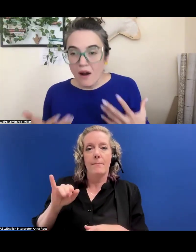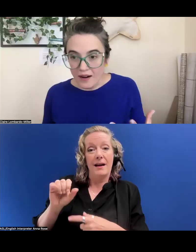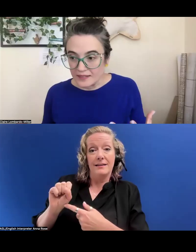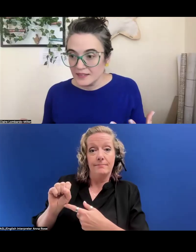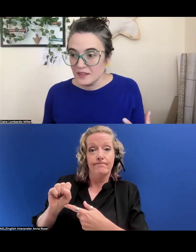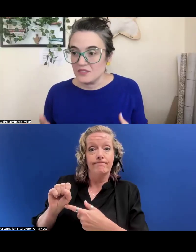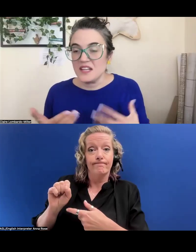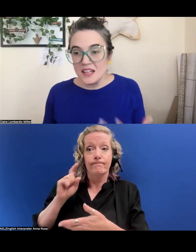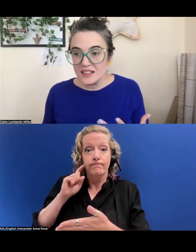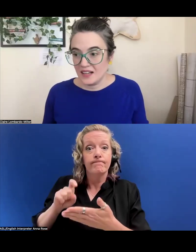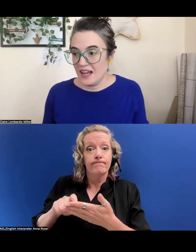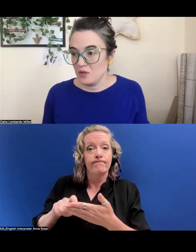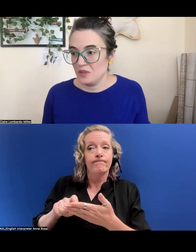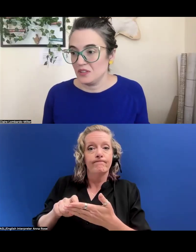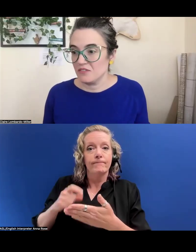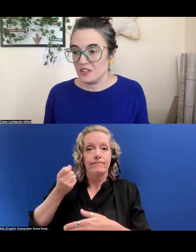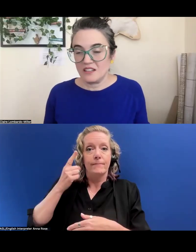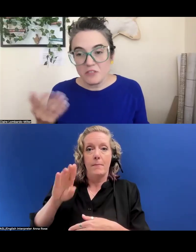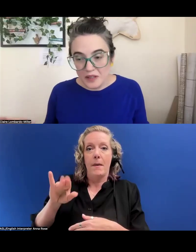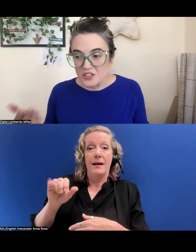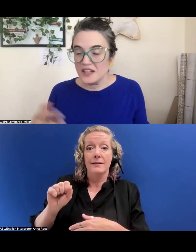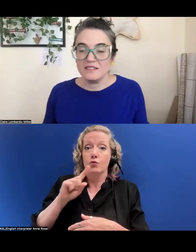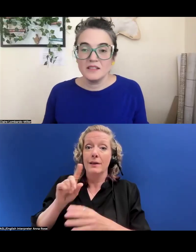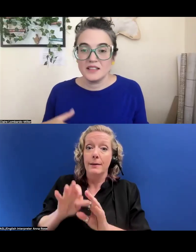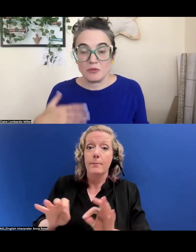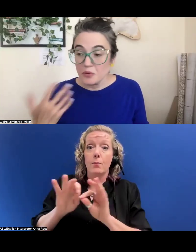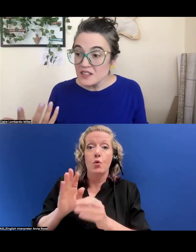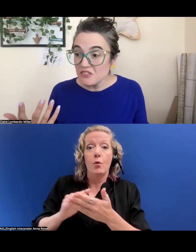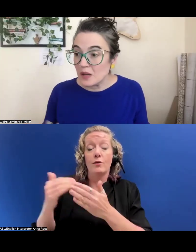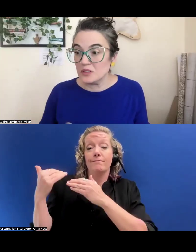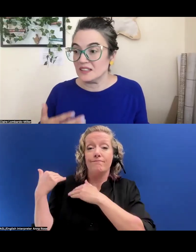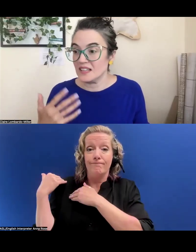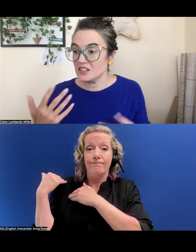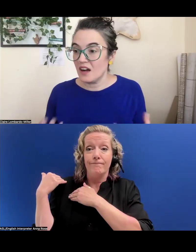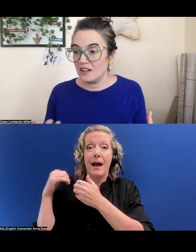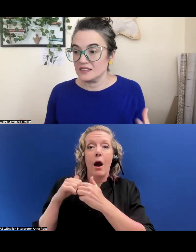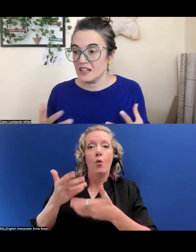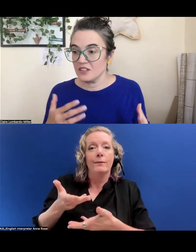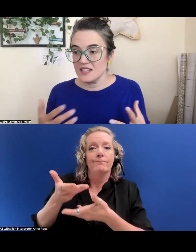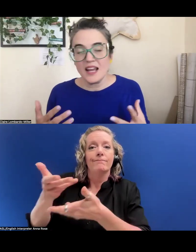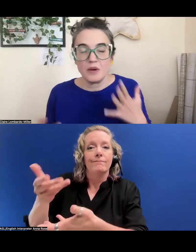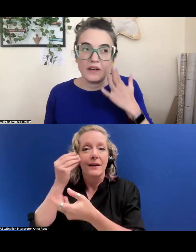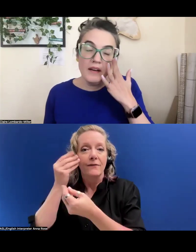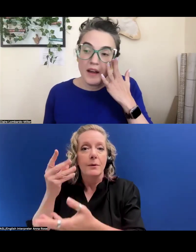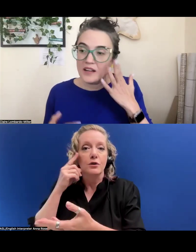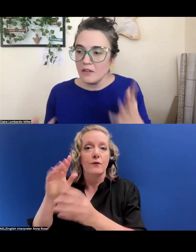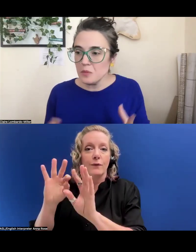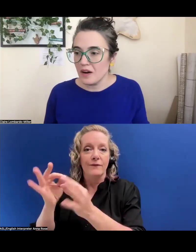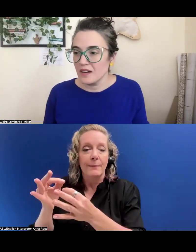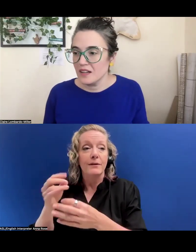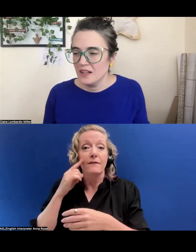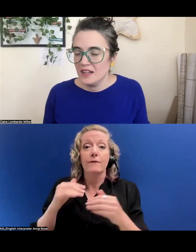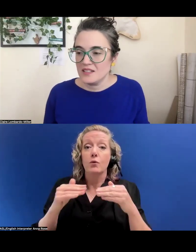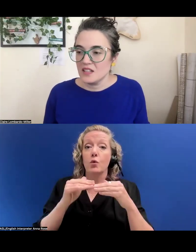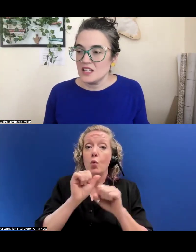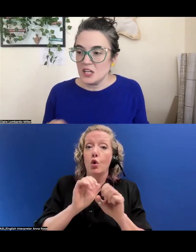big part of taking that accountability for the information that we bring to families and to colleagues every day. But another